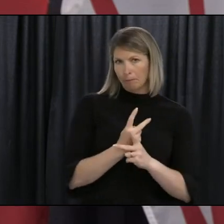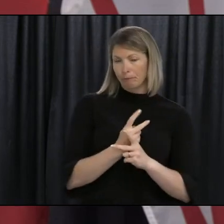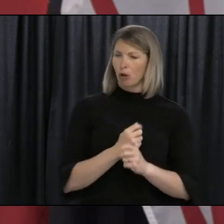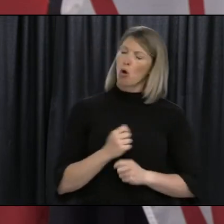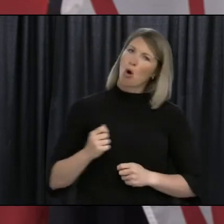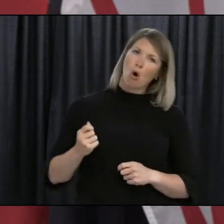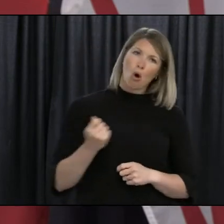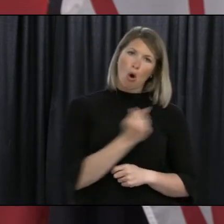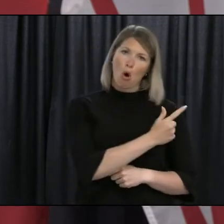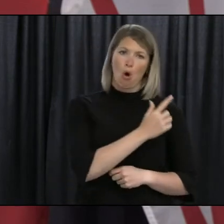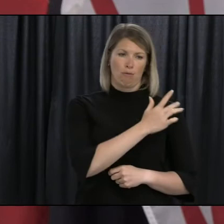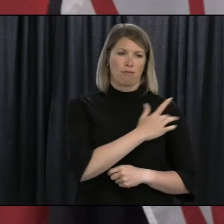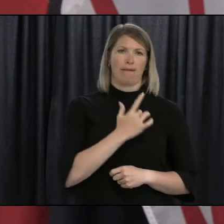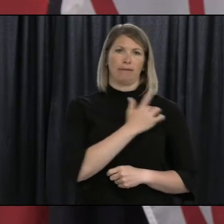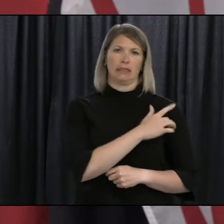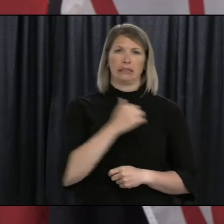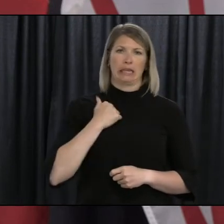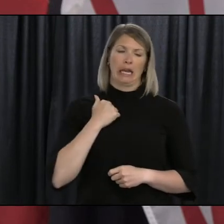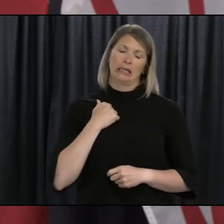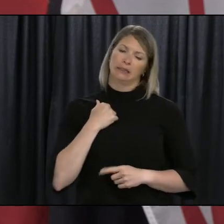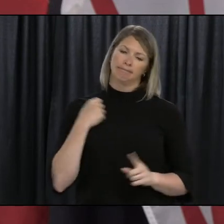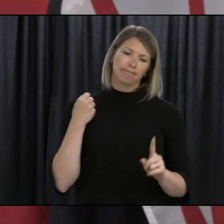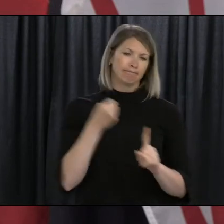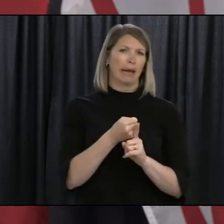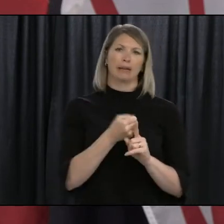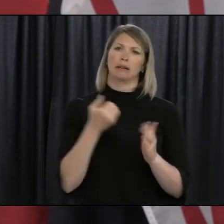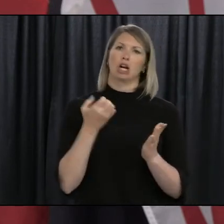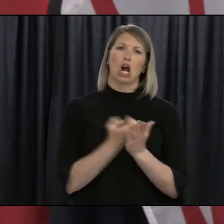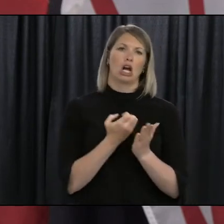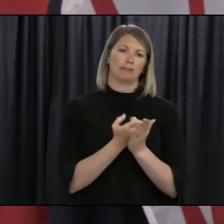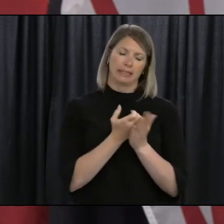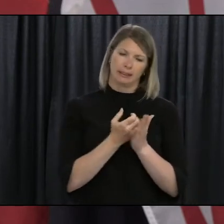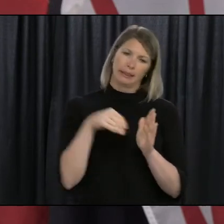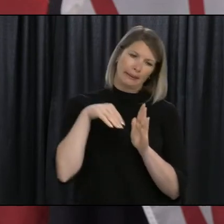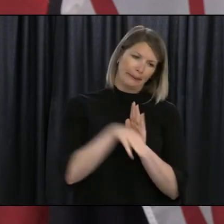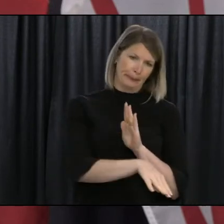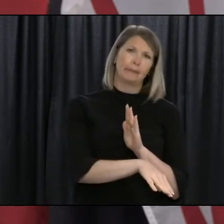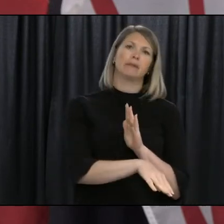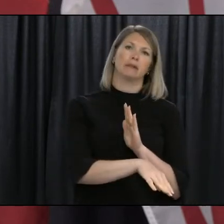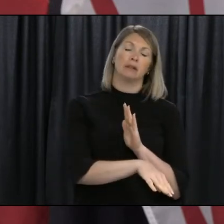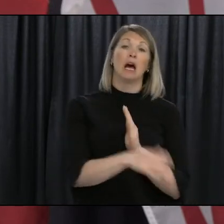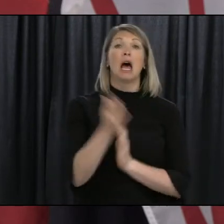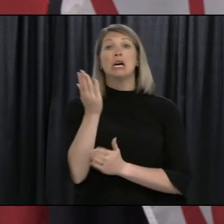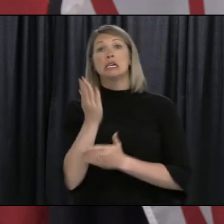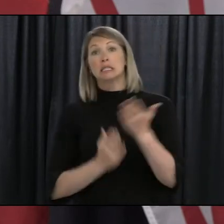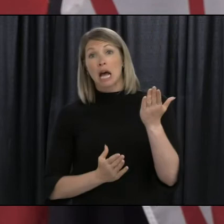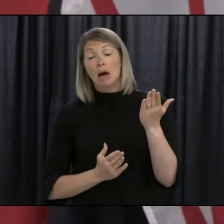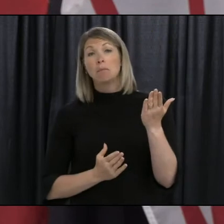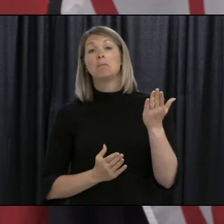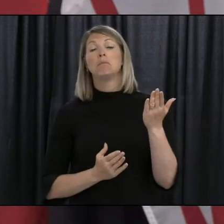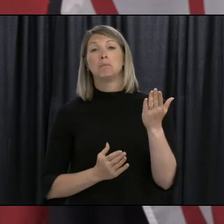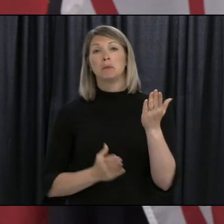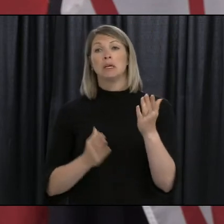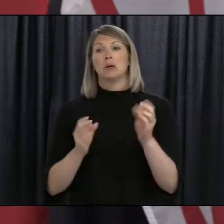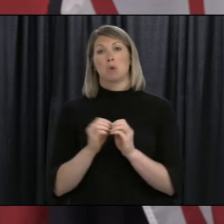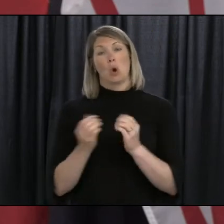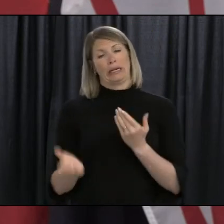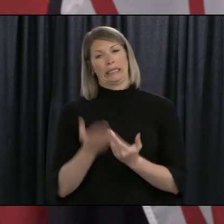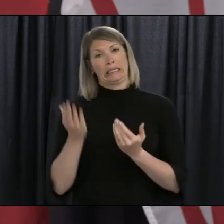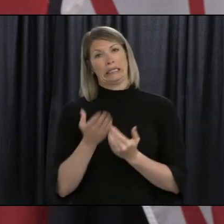during COVID-19. Some will have an easier time rebounding, while others will face an uphill climb,